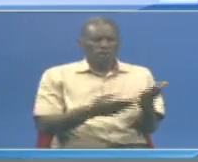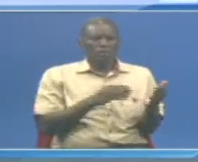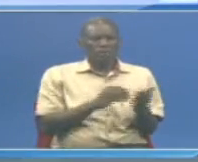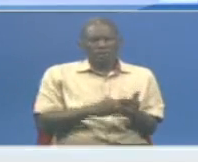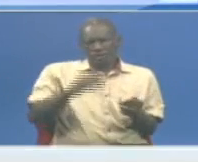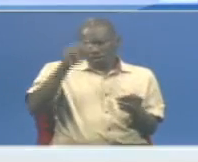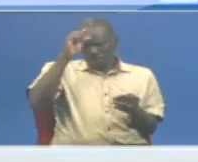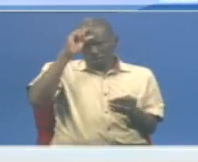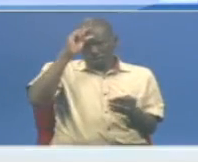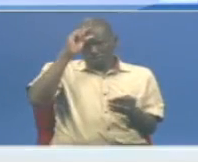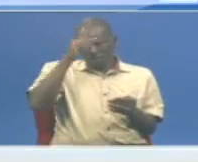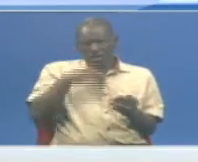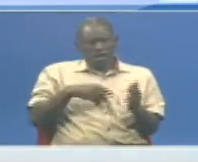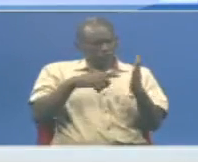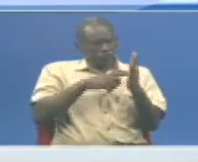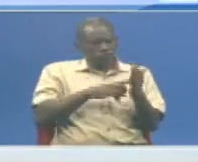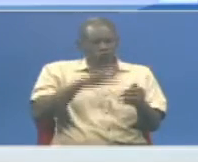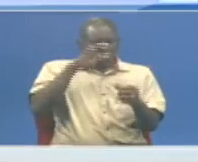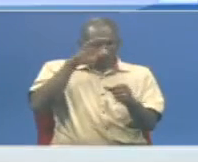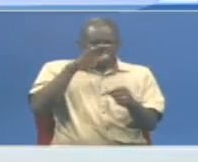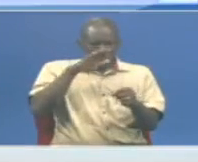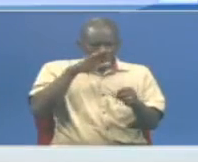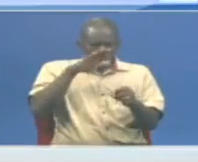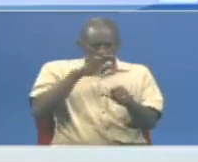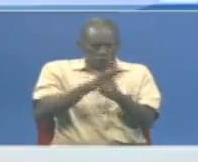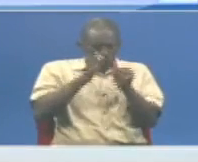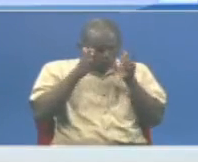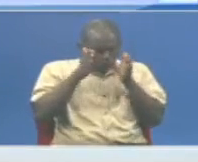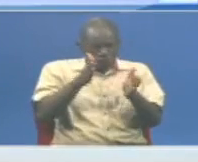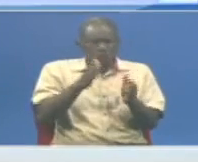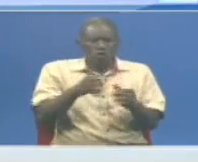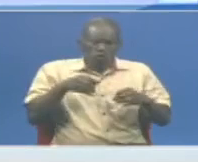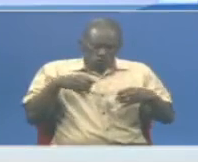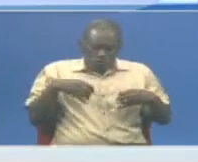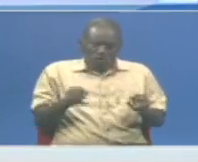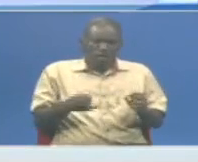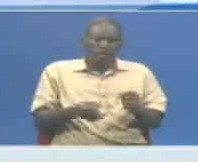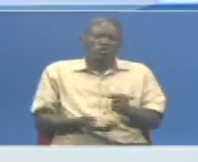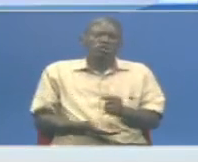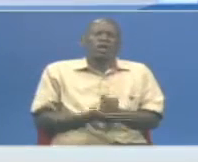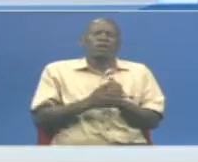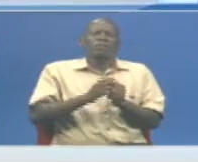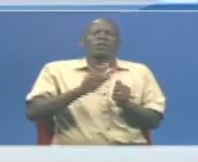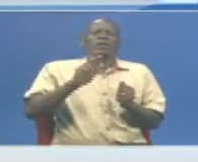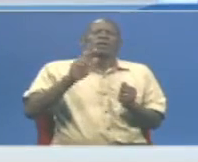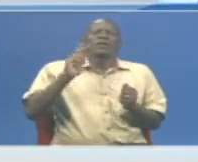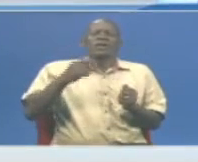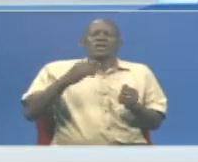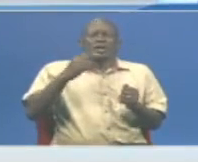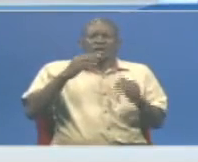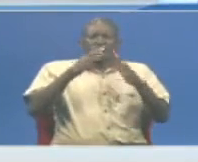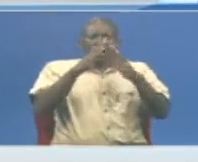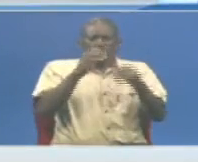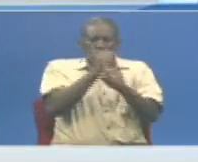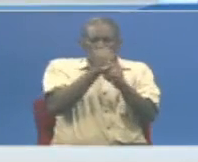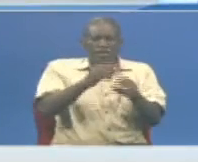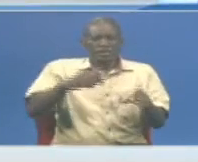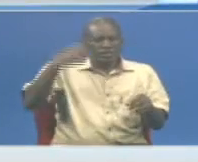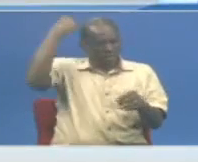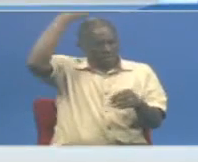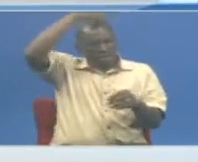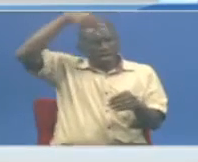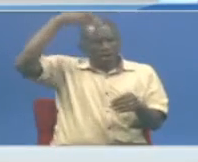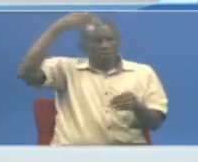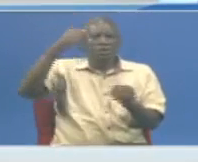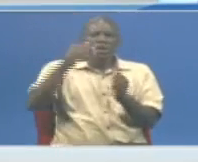the government has shown commitment in looking into the plight of Kenyan domestic workers in the Middle East to ensure their well-being